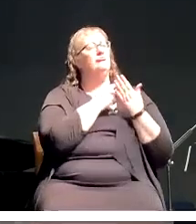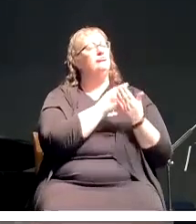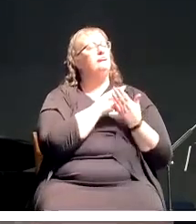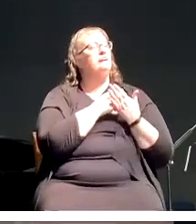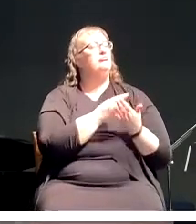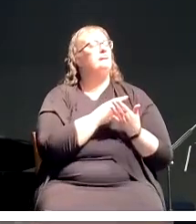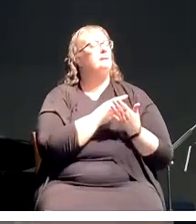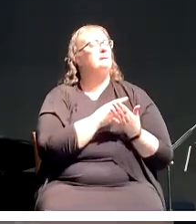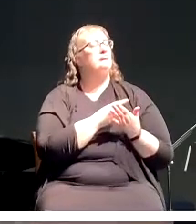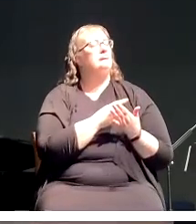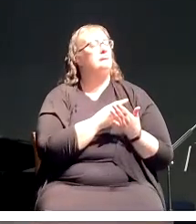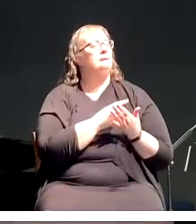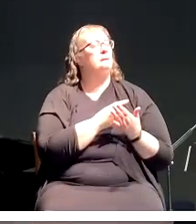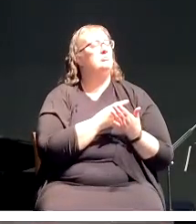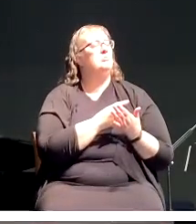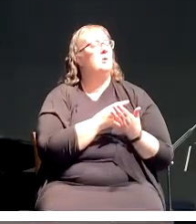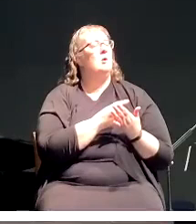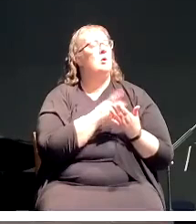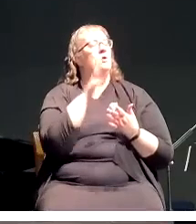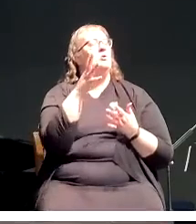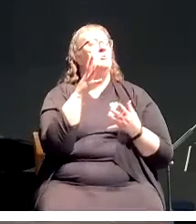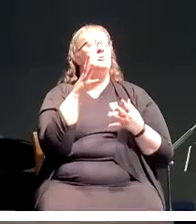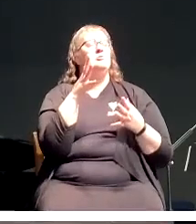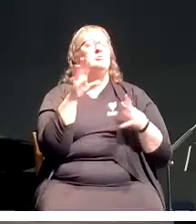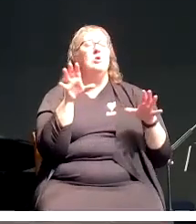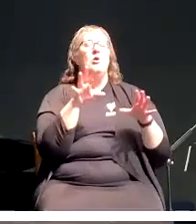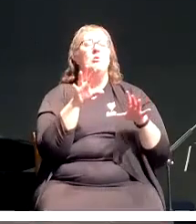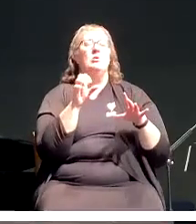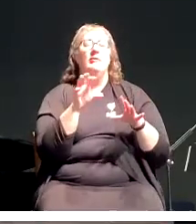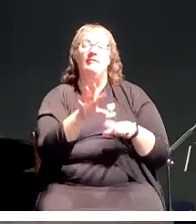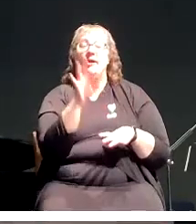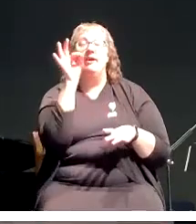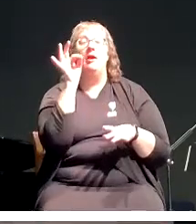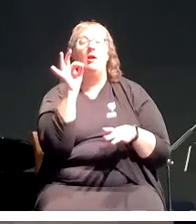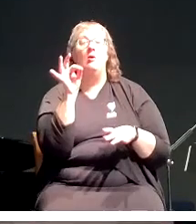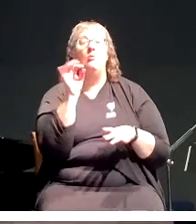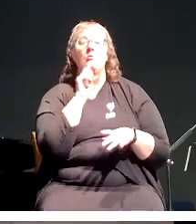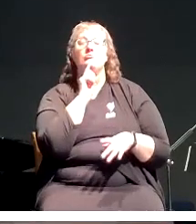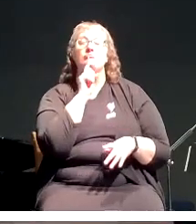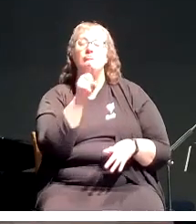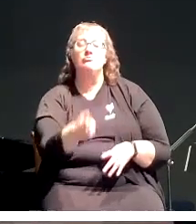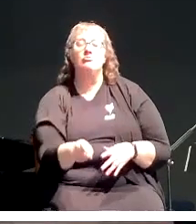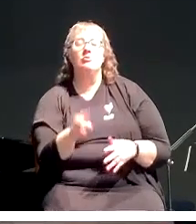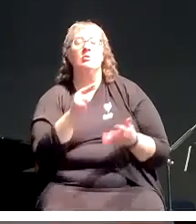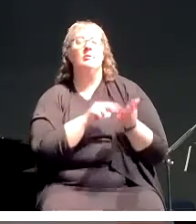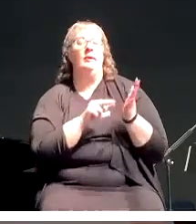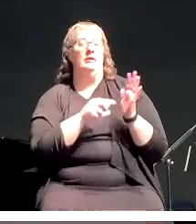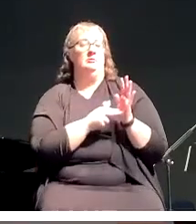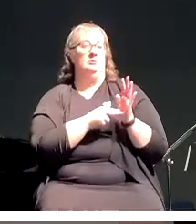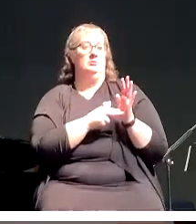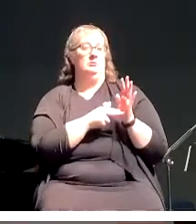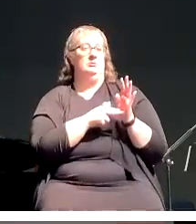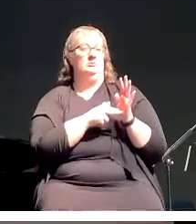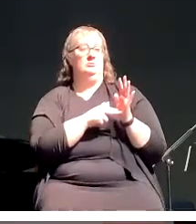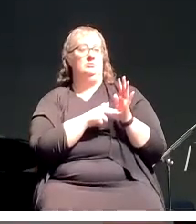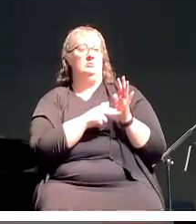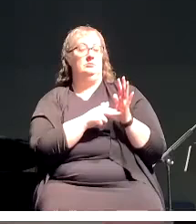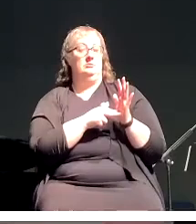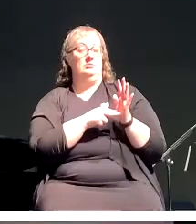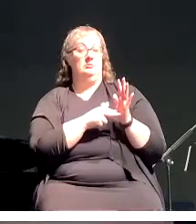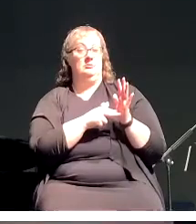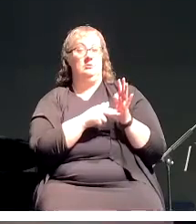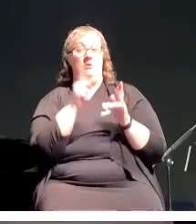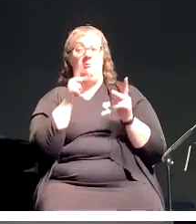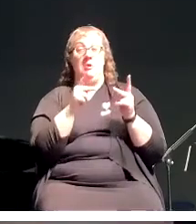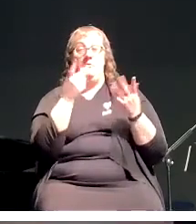it. I want you to put so much effort into finding out what it truly means. For those who